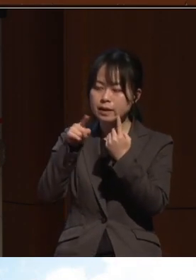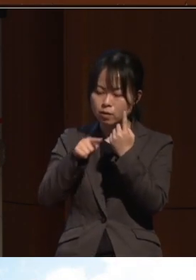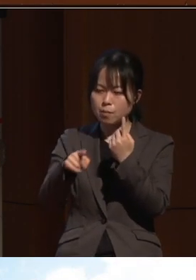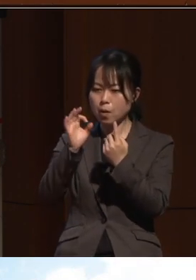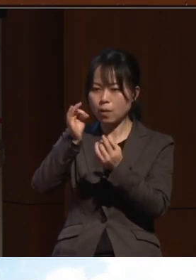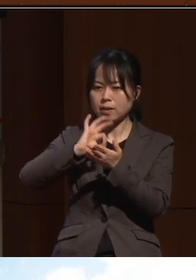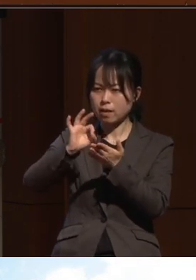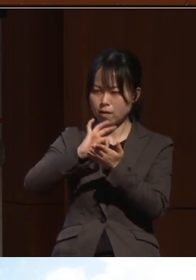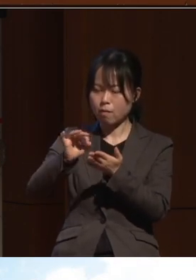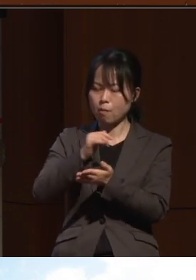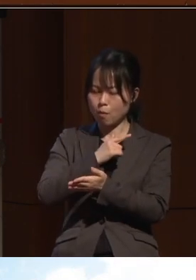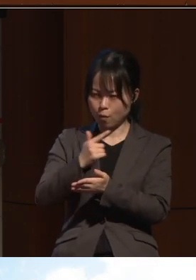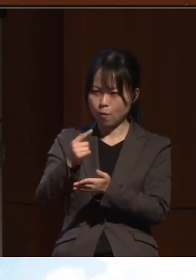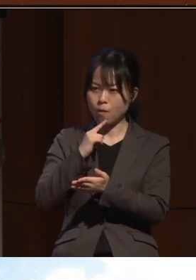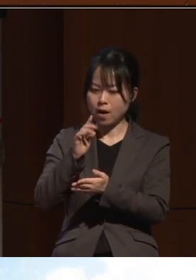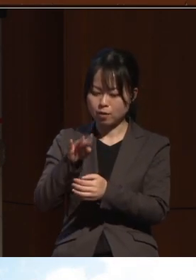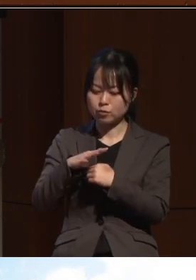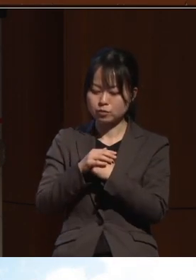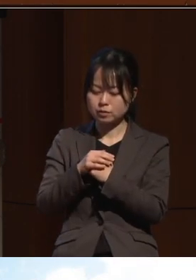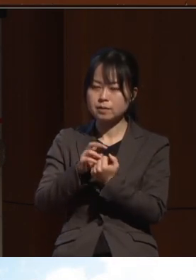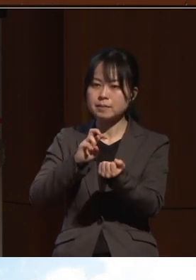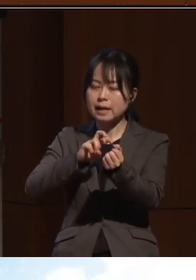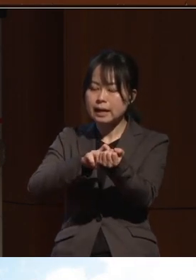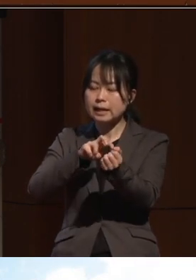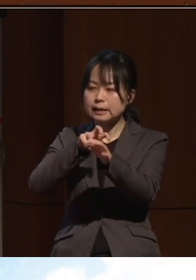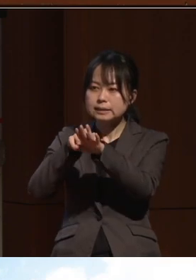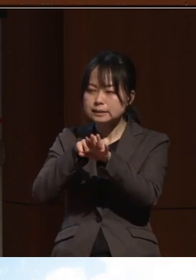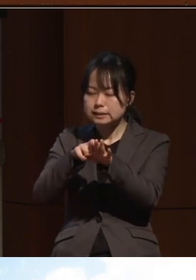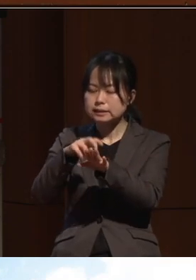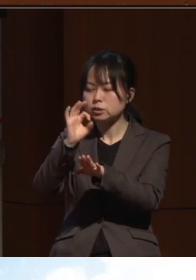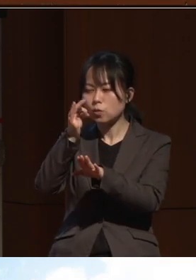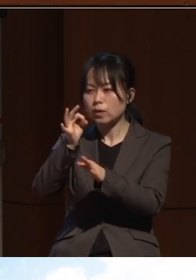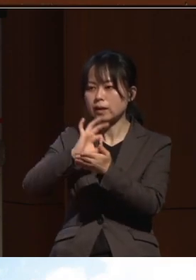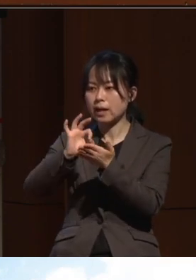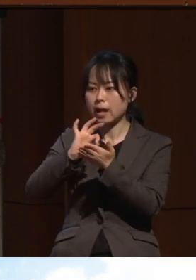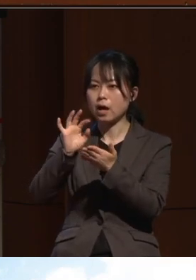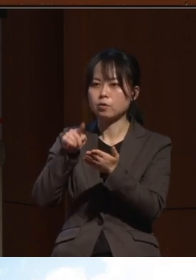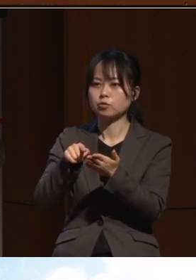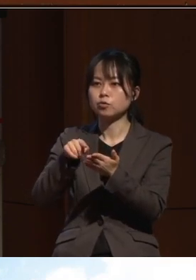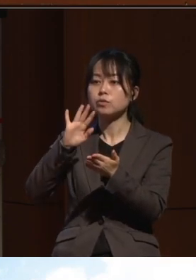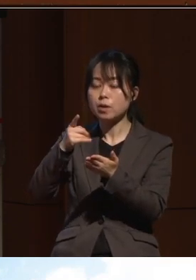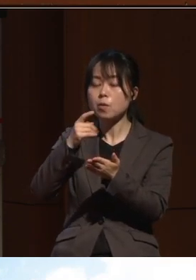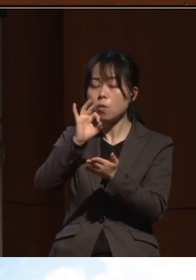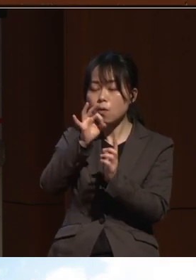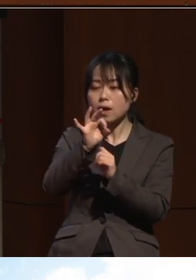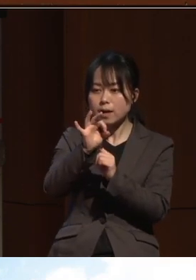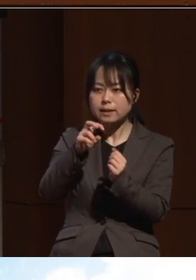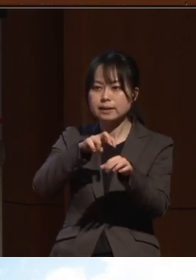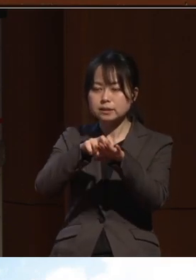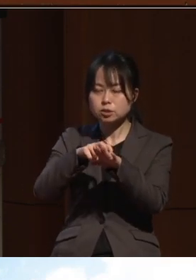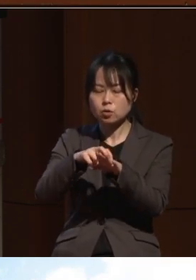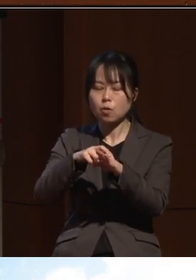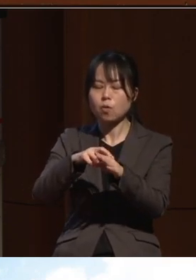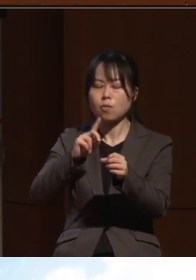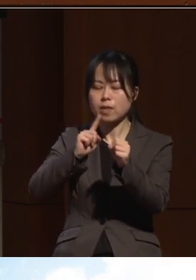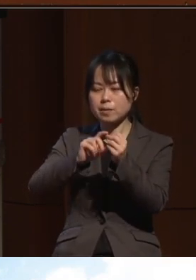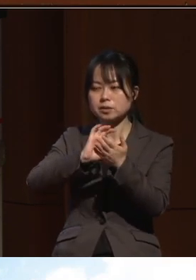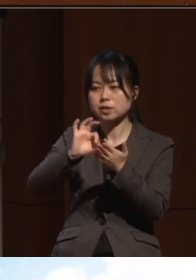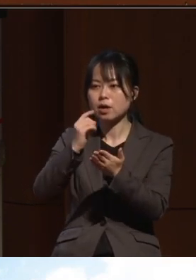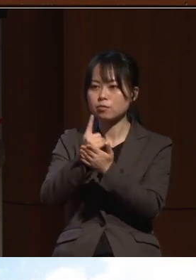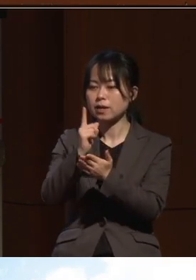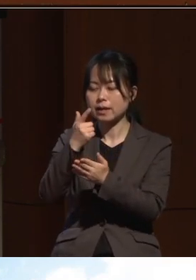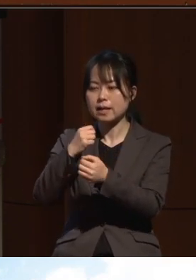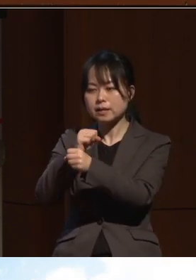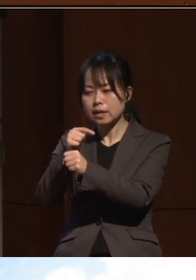but also work for the purposes of research. And that created a national fund for medical research, which amounted